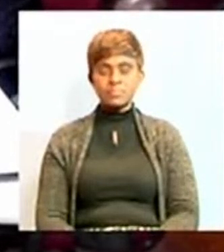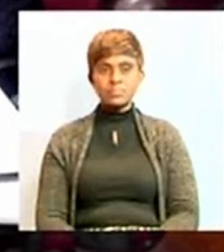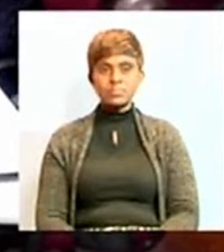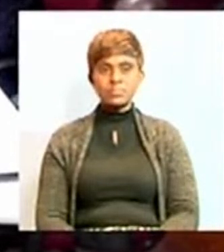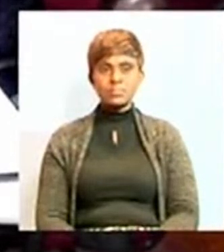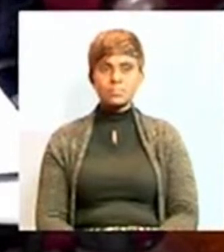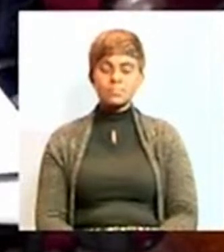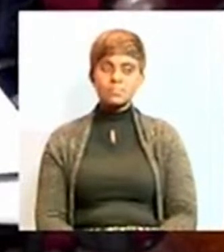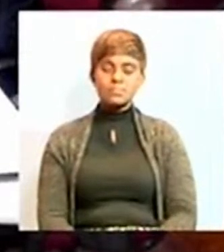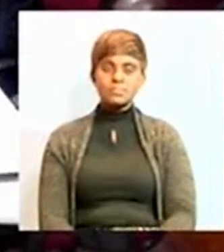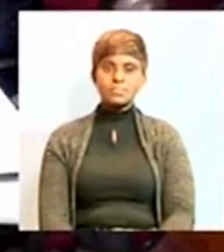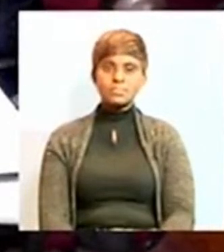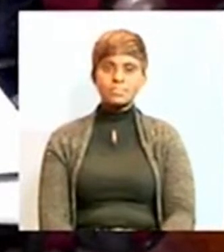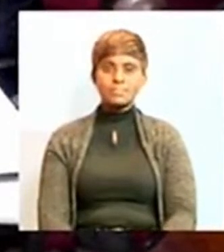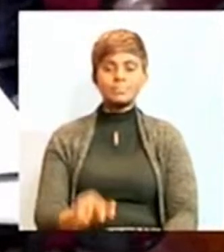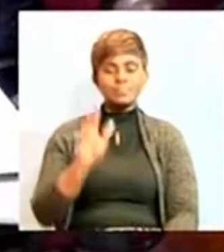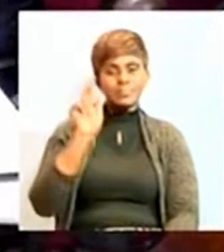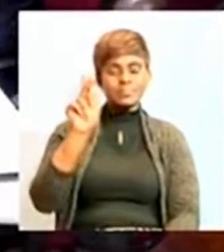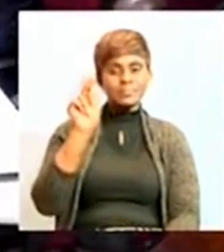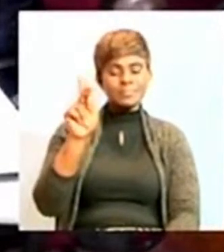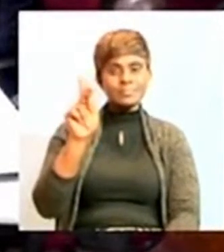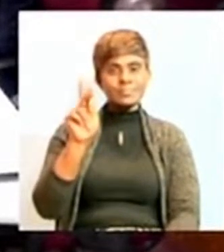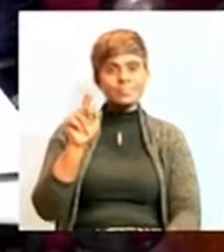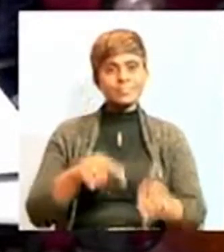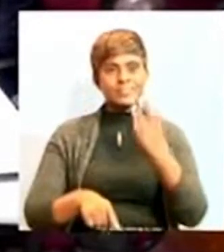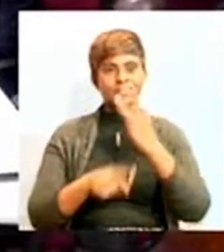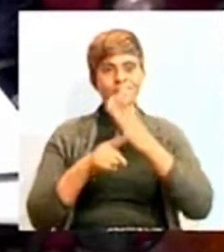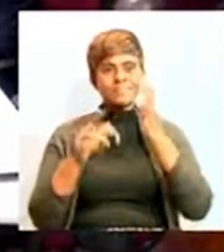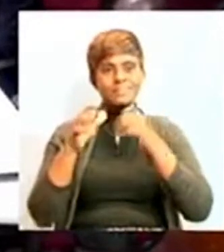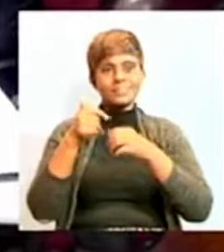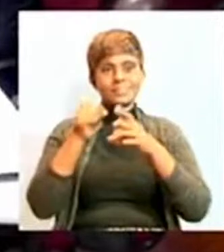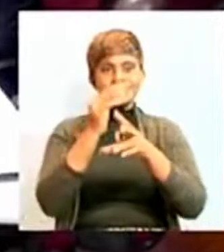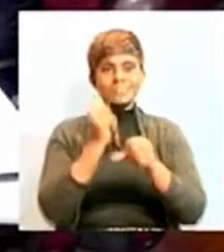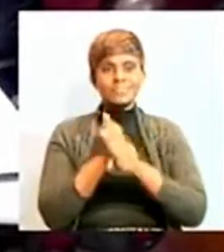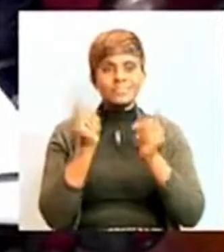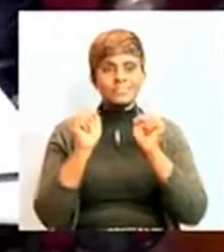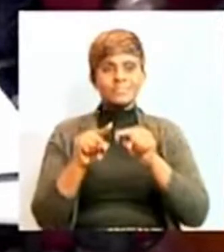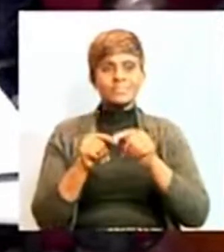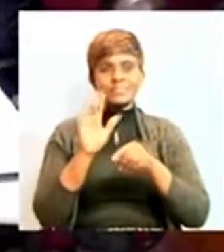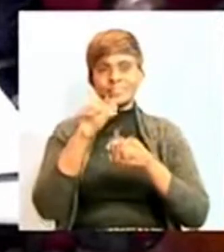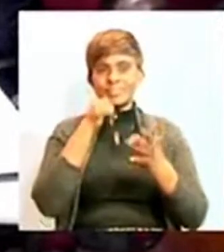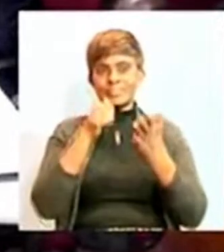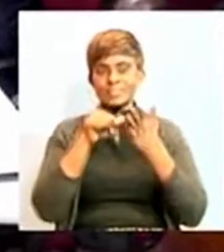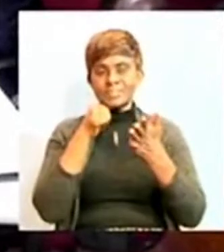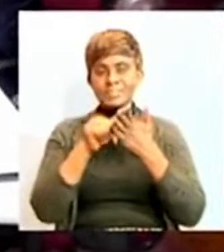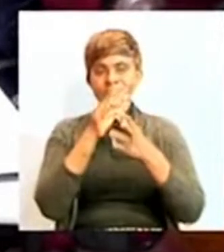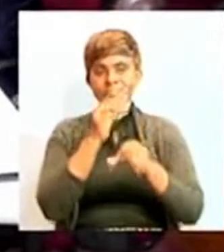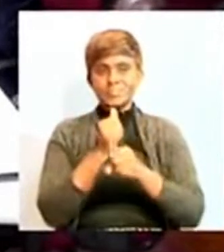As Kabompo Town Council.